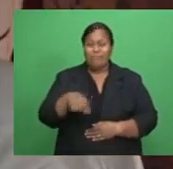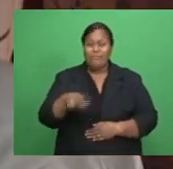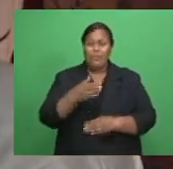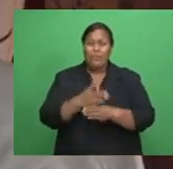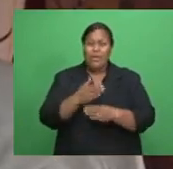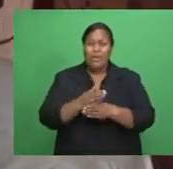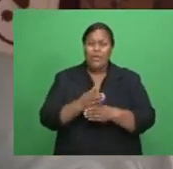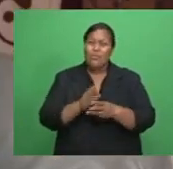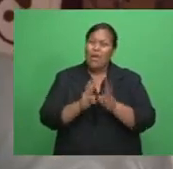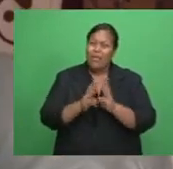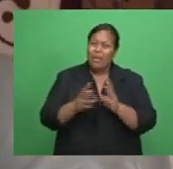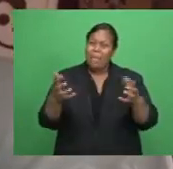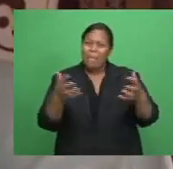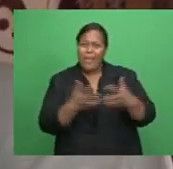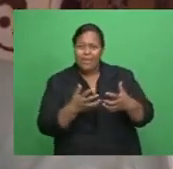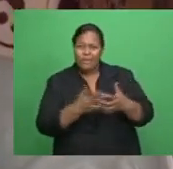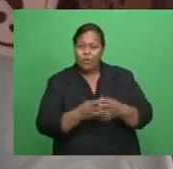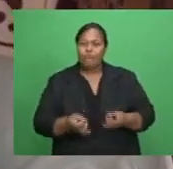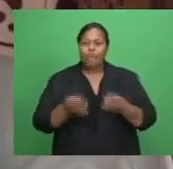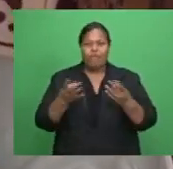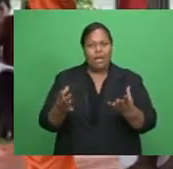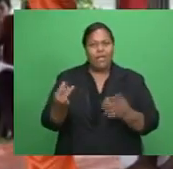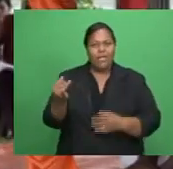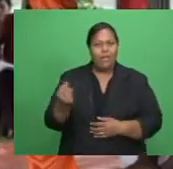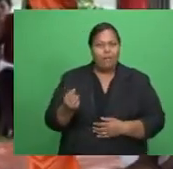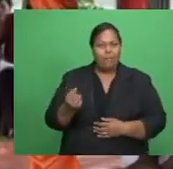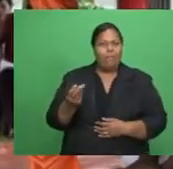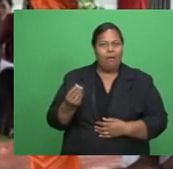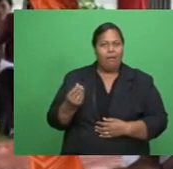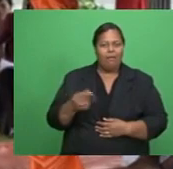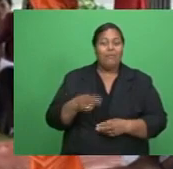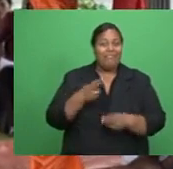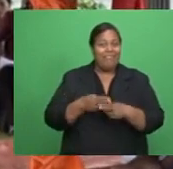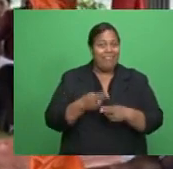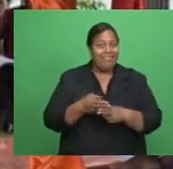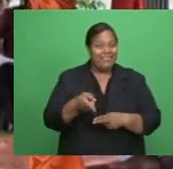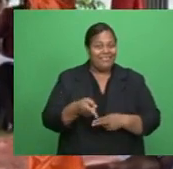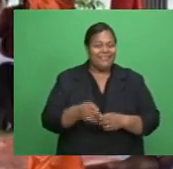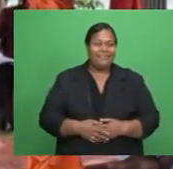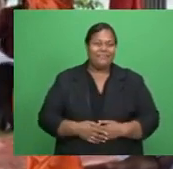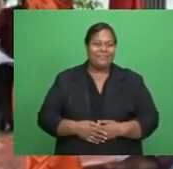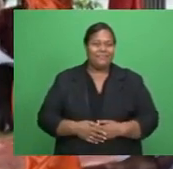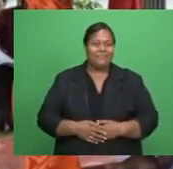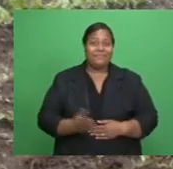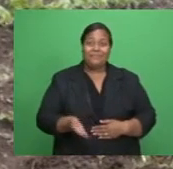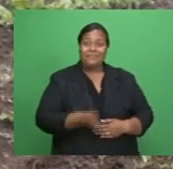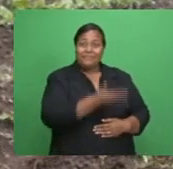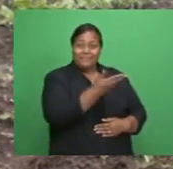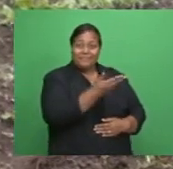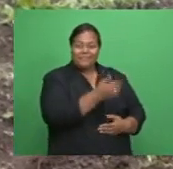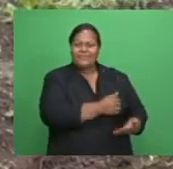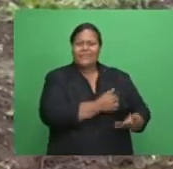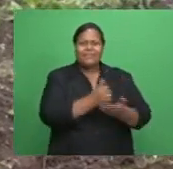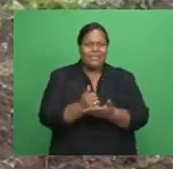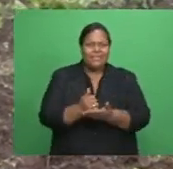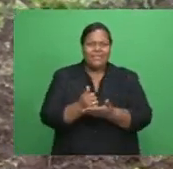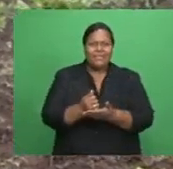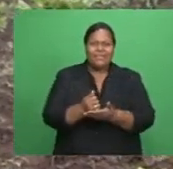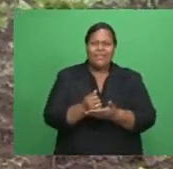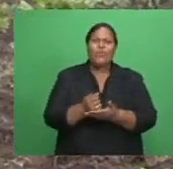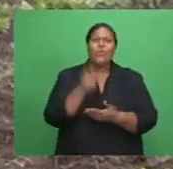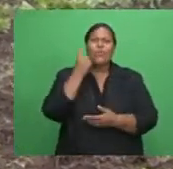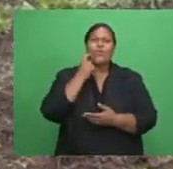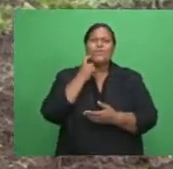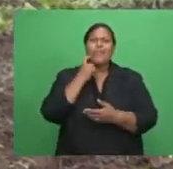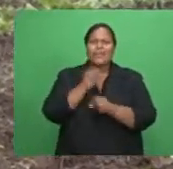provide sustainable income from farming. Farmer Meli Songolala was assisted with an irrigation system which includes